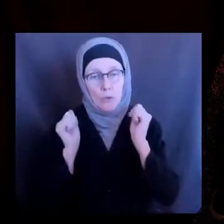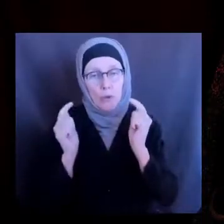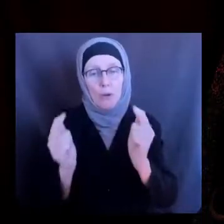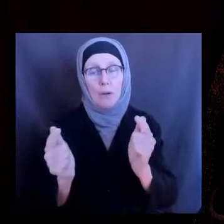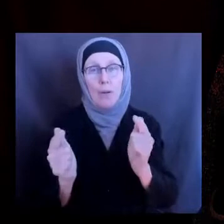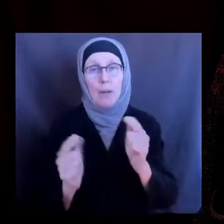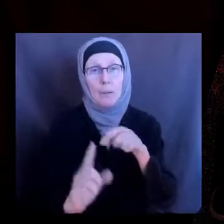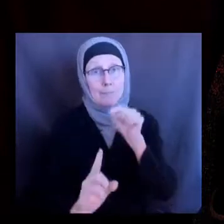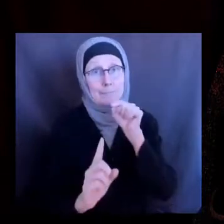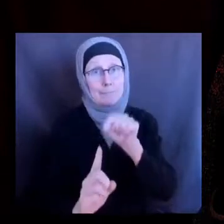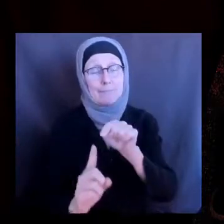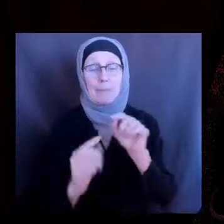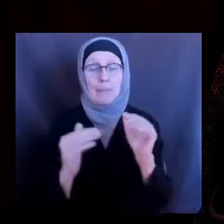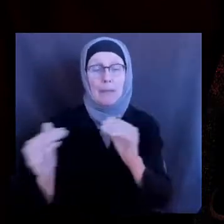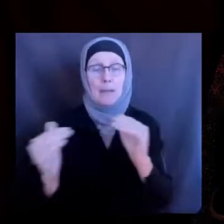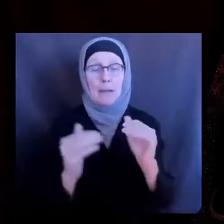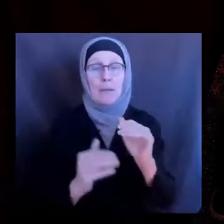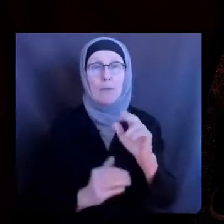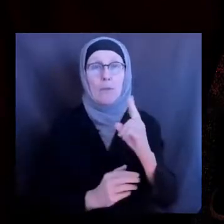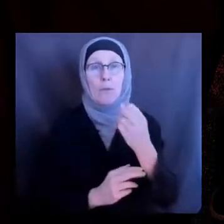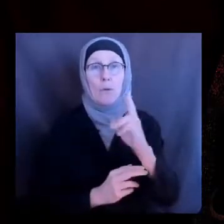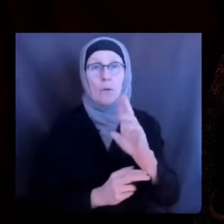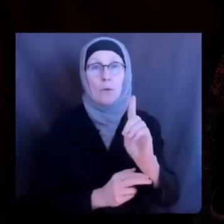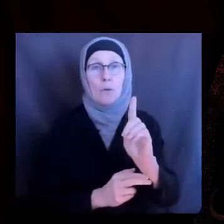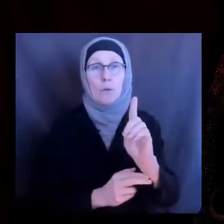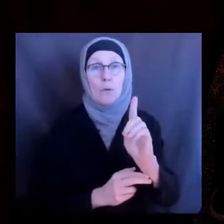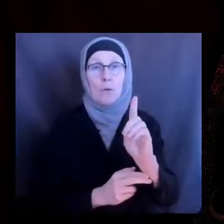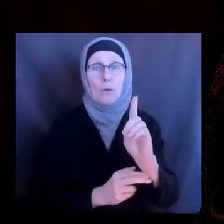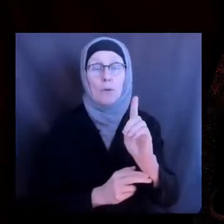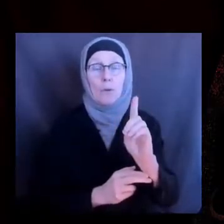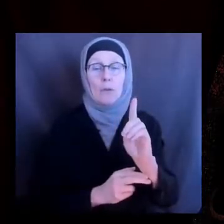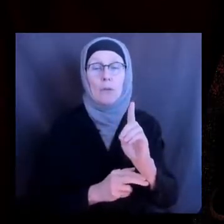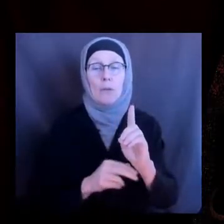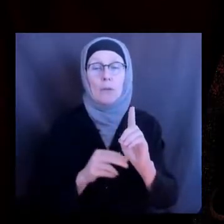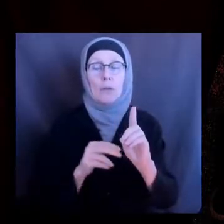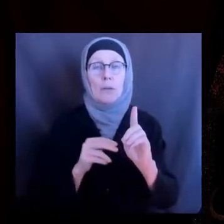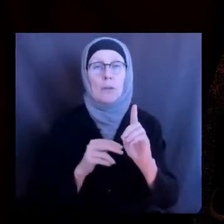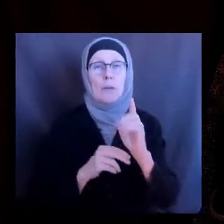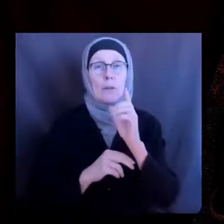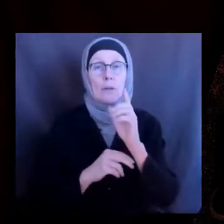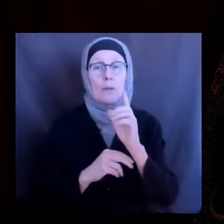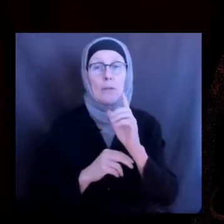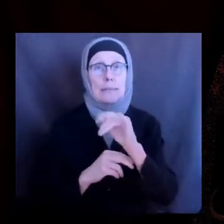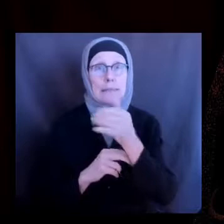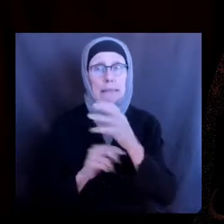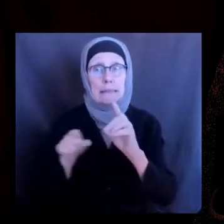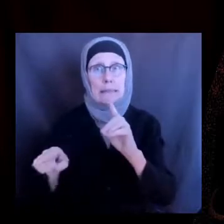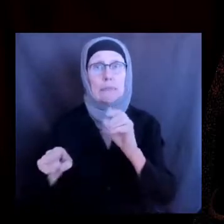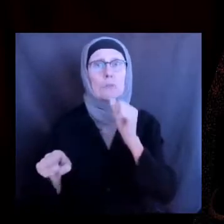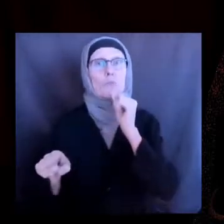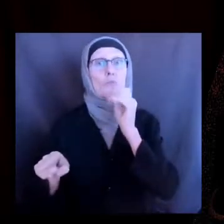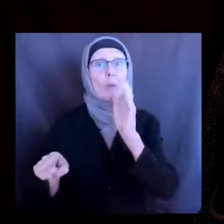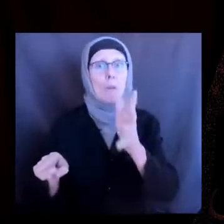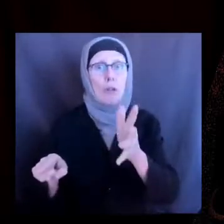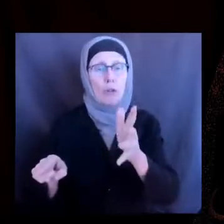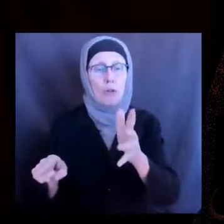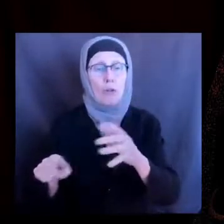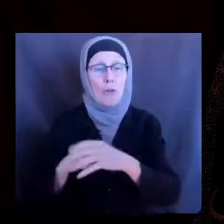mutilation of a body is absolutely haram, not allowed in any shape or form.